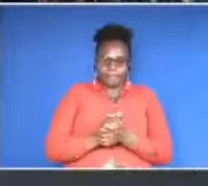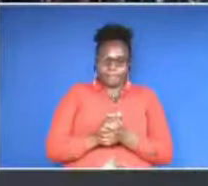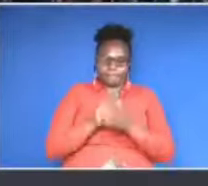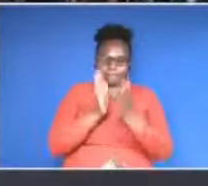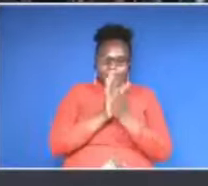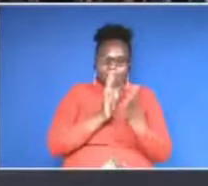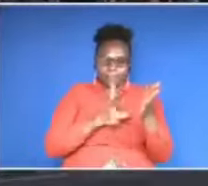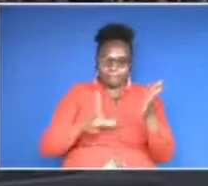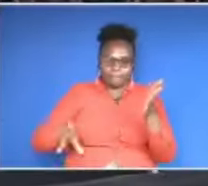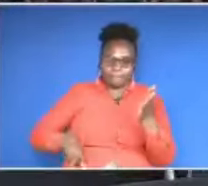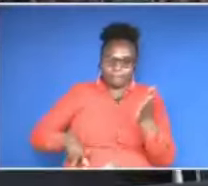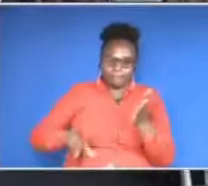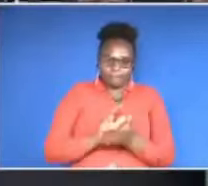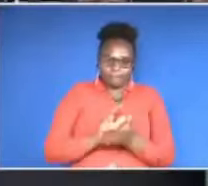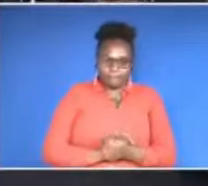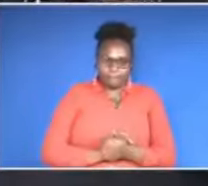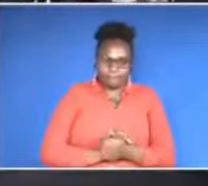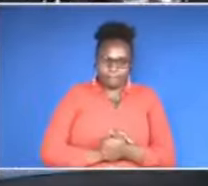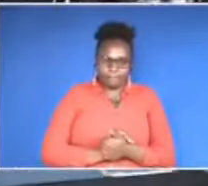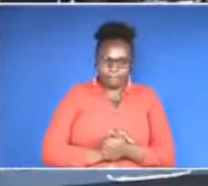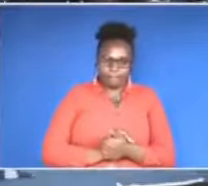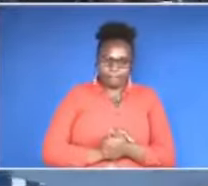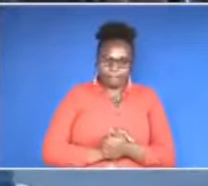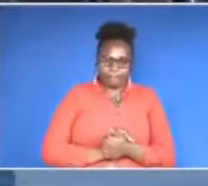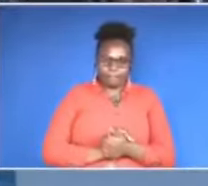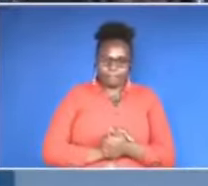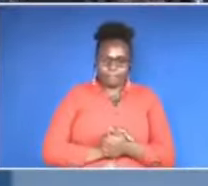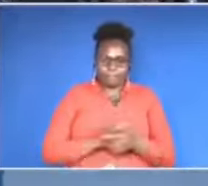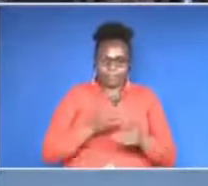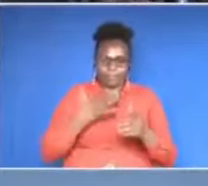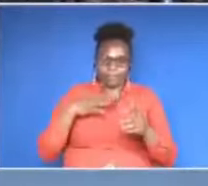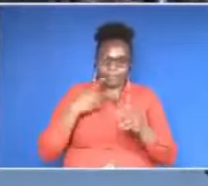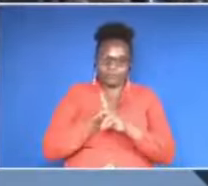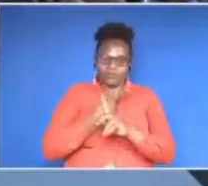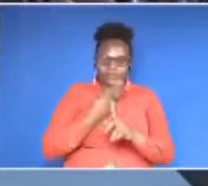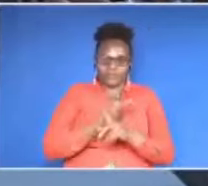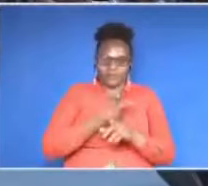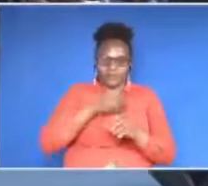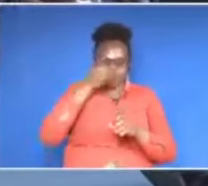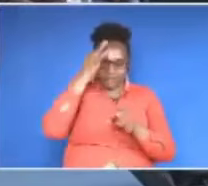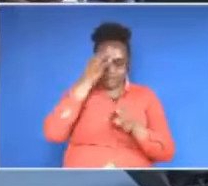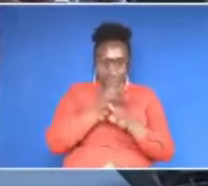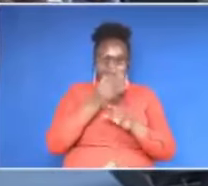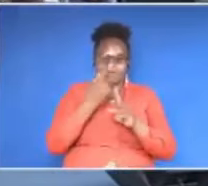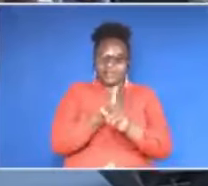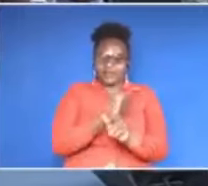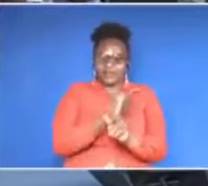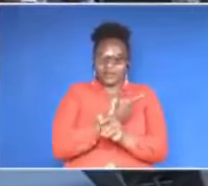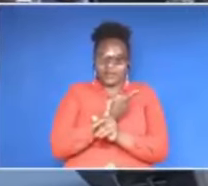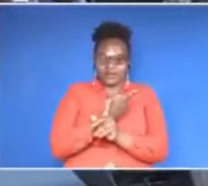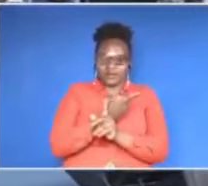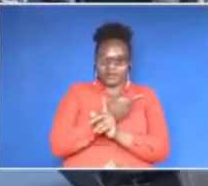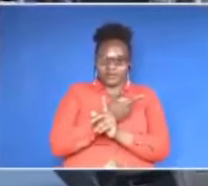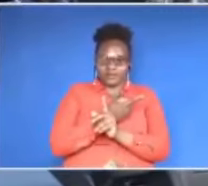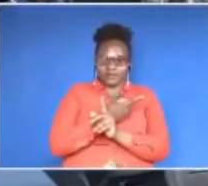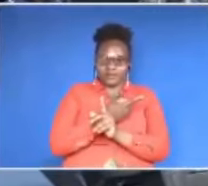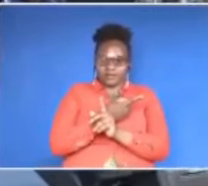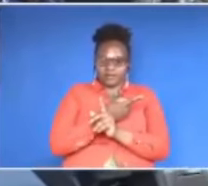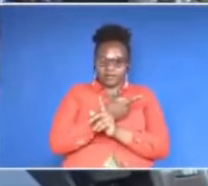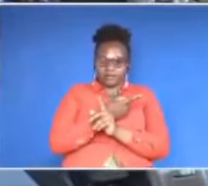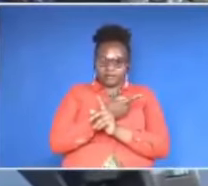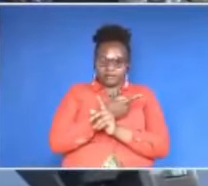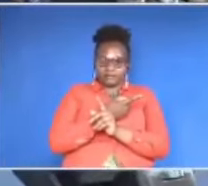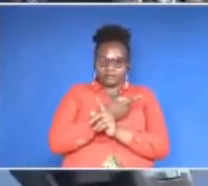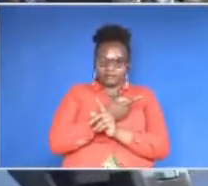Praise the Lord. Bwana asifiwe. Where you have people from different faiths, different God has